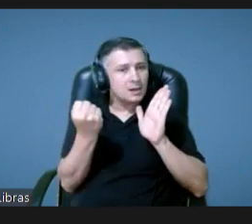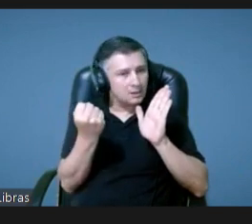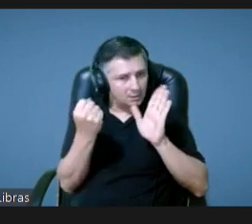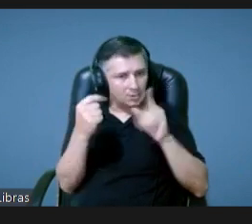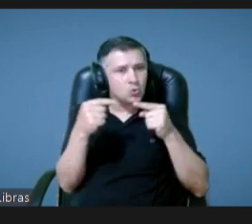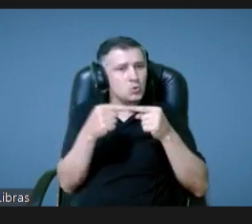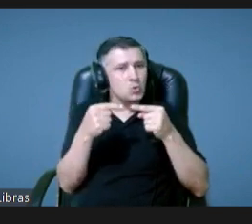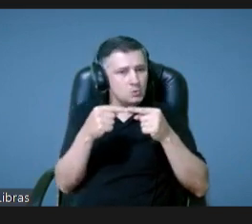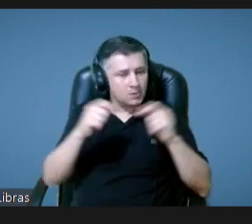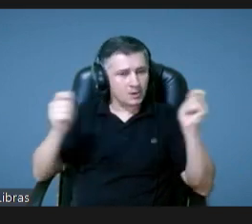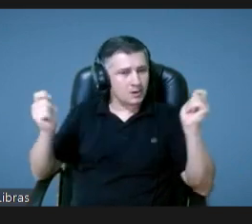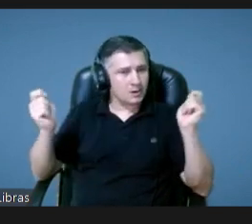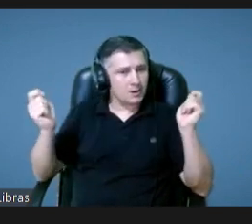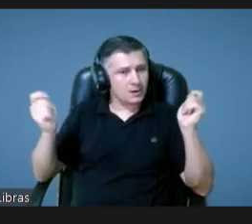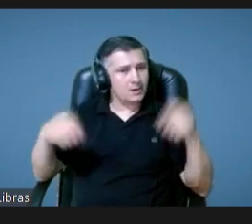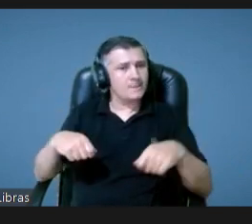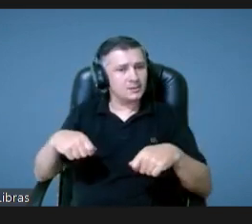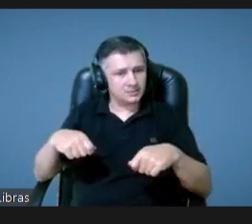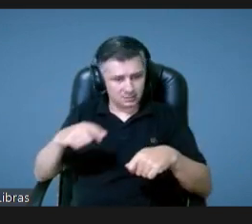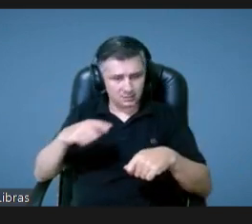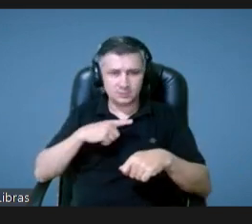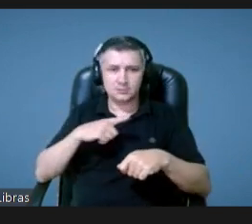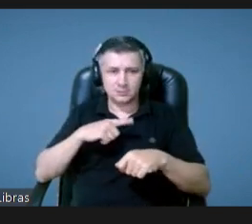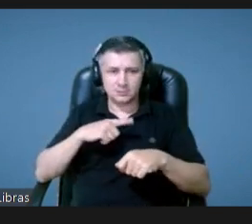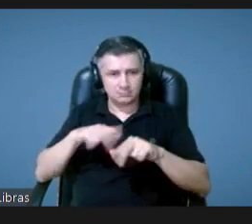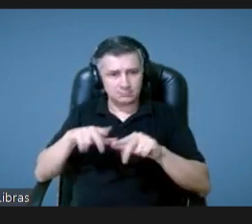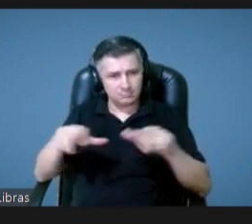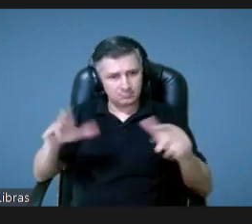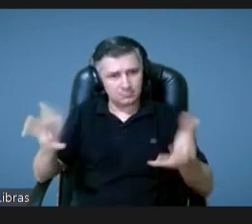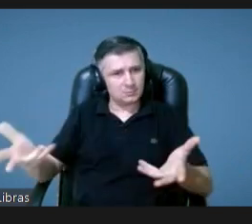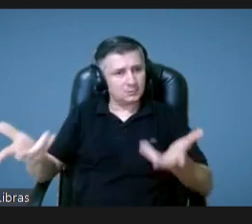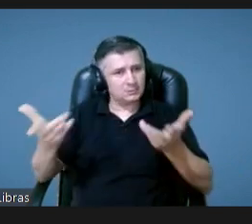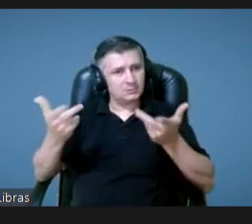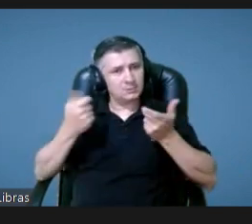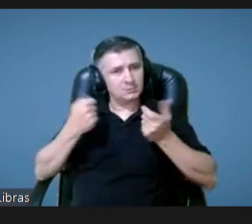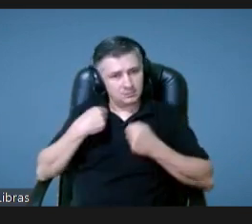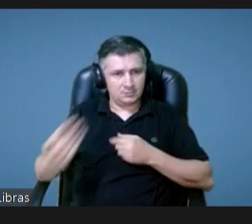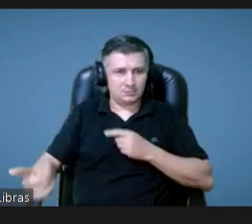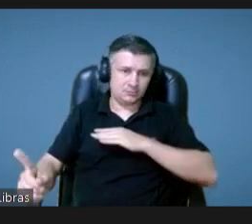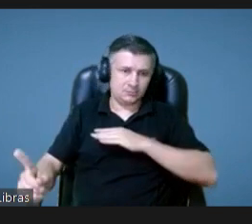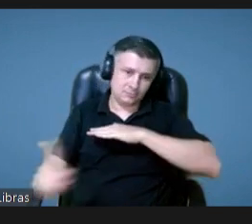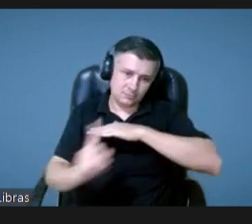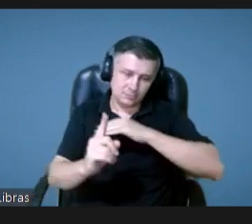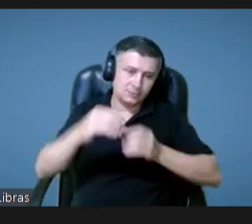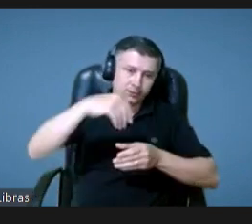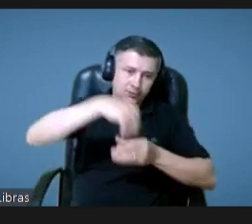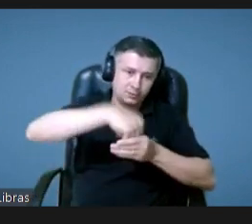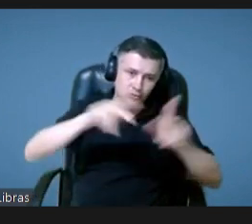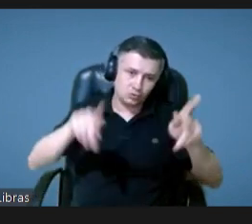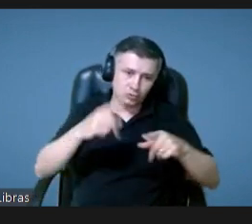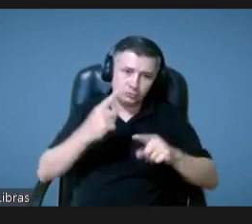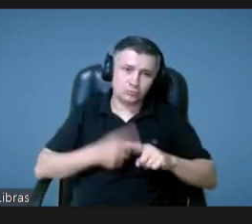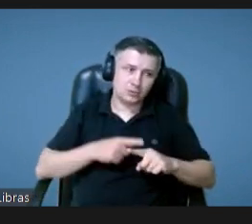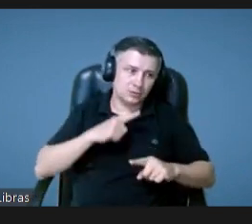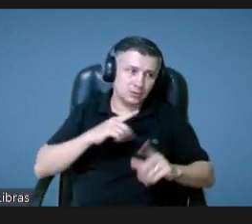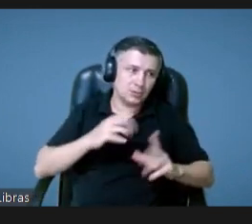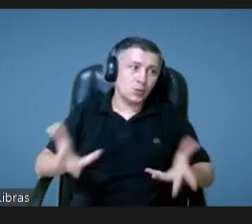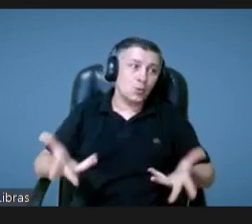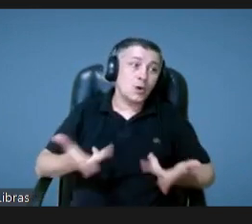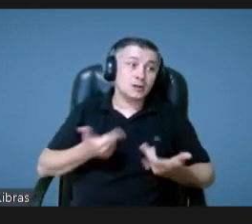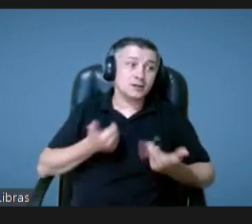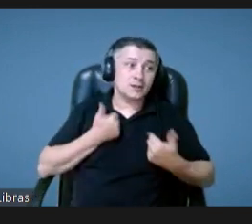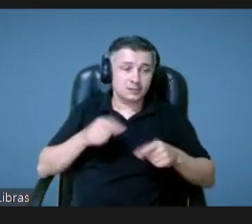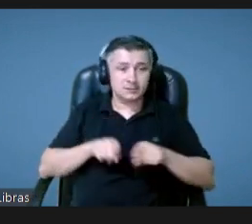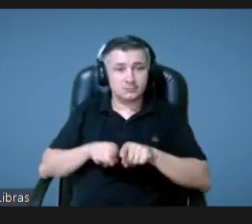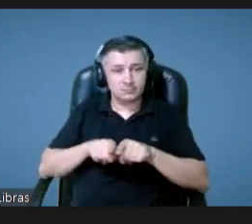reinforce the view of national and international brands in relation to our ability to